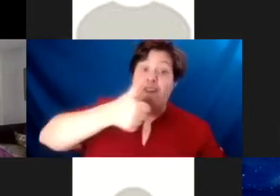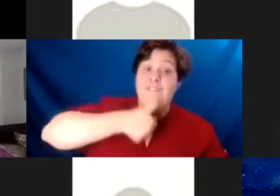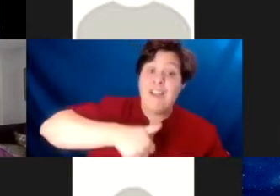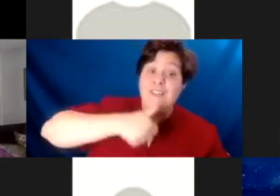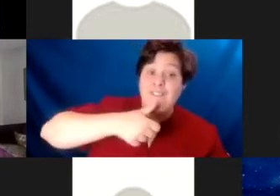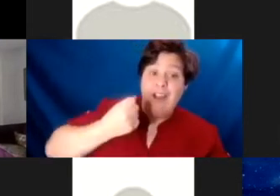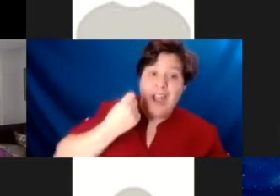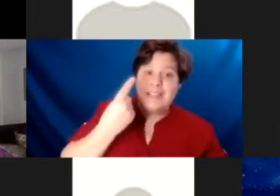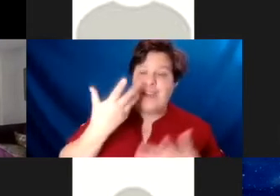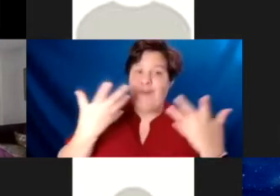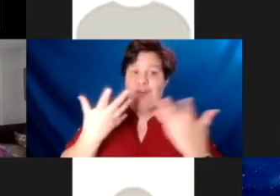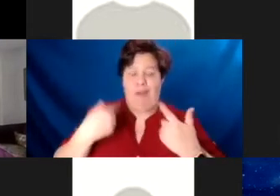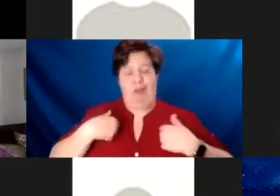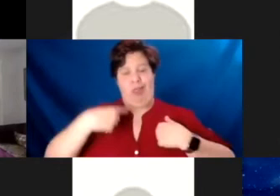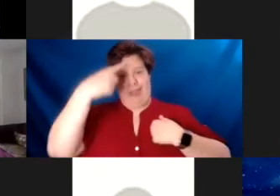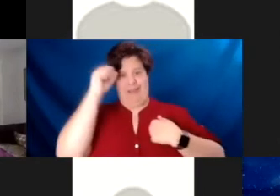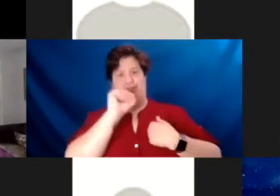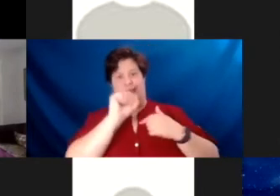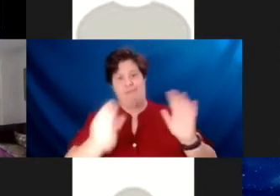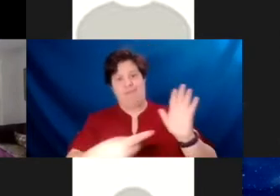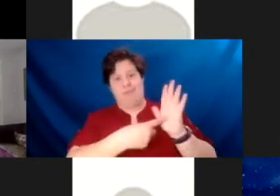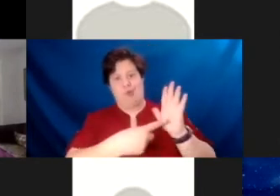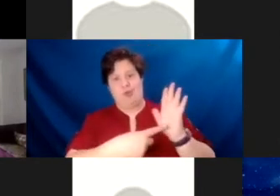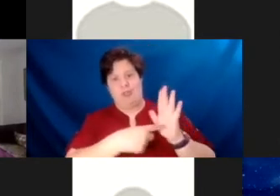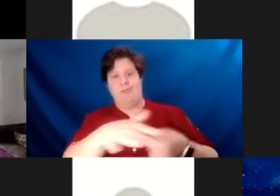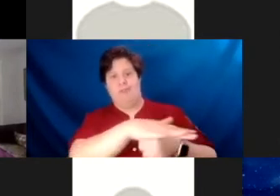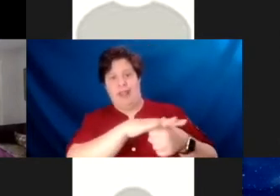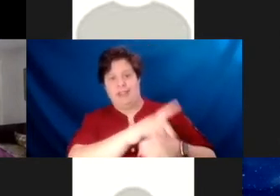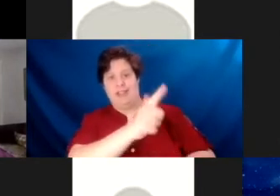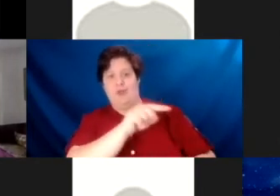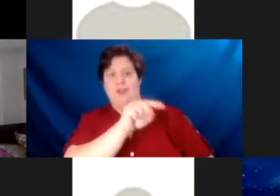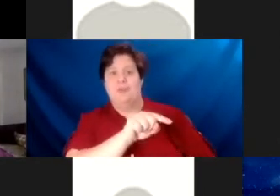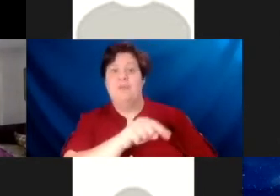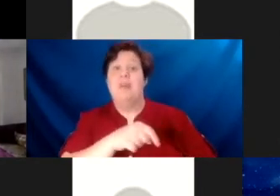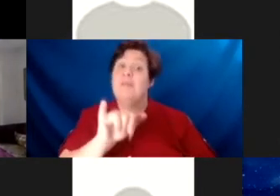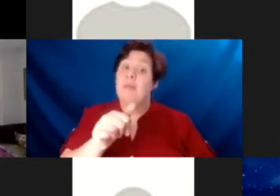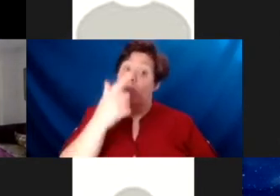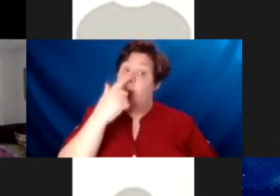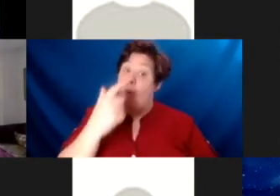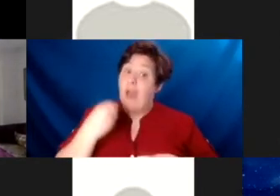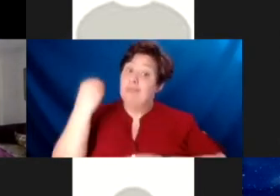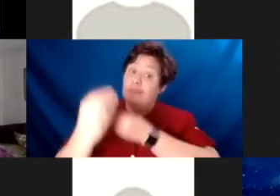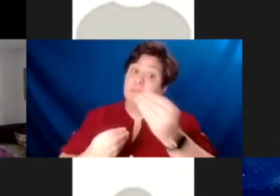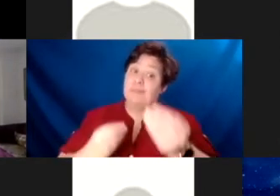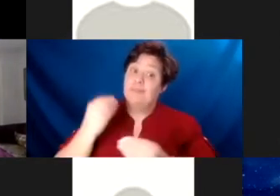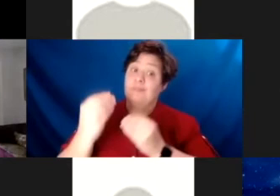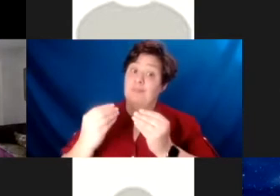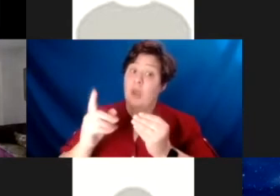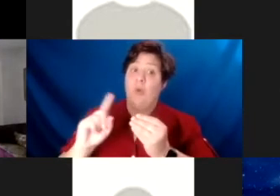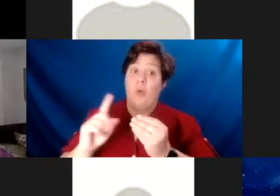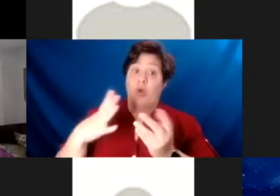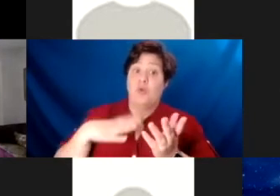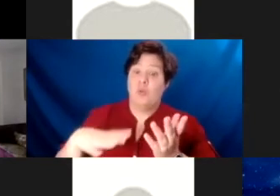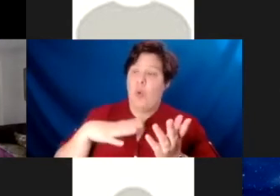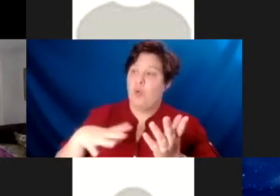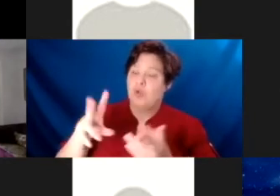idea of what they would consider to be important placing. But maybe if you can outline what you want to get from